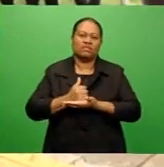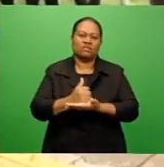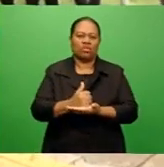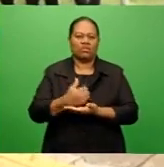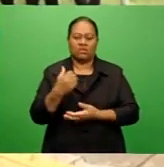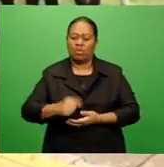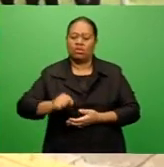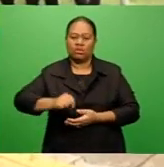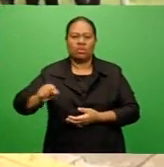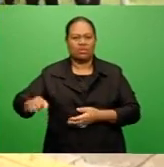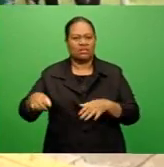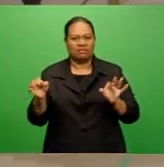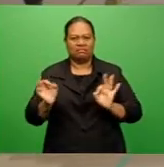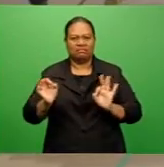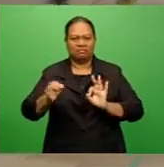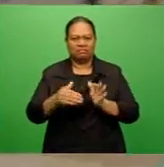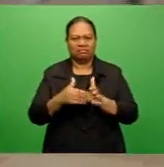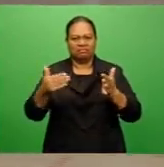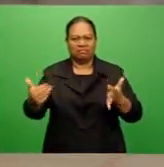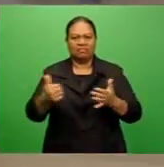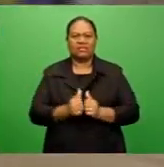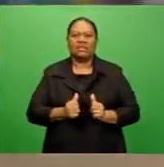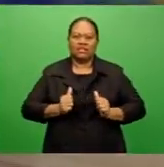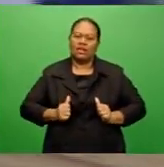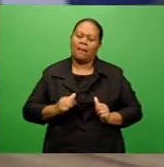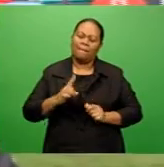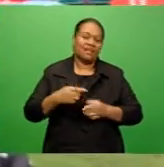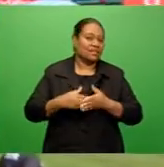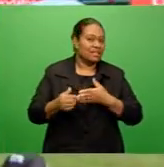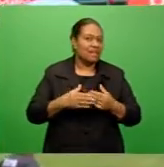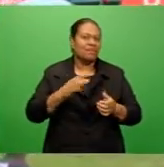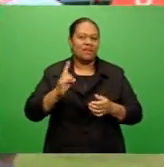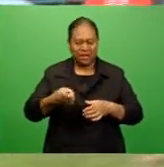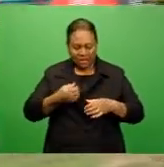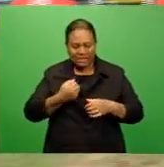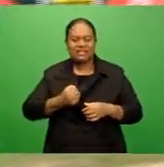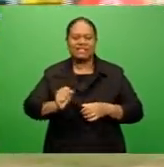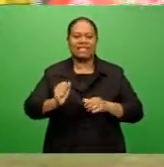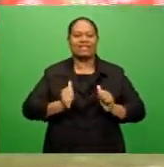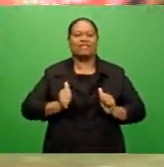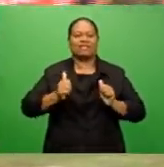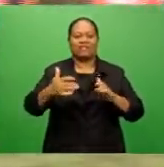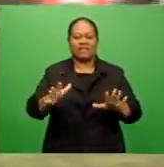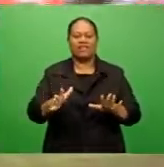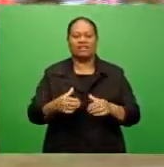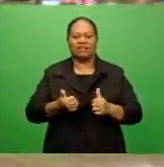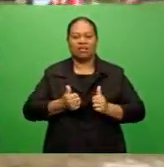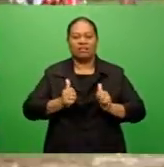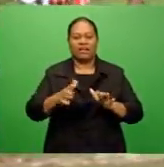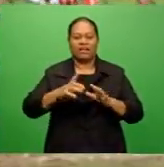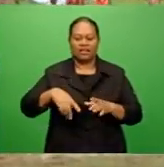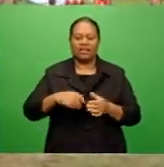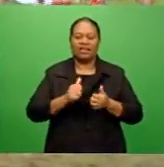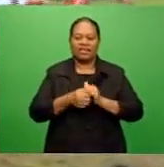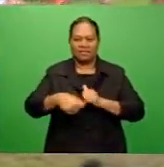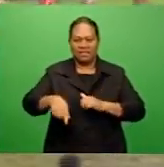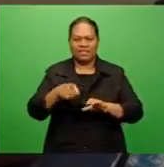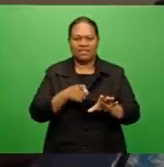association suffered heavily but completed competitions without reducing the prize money and payment to